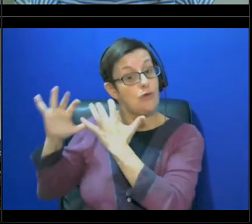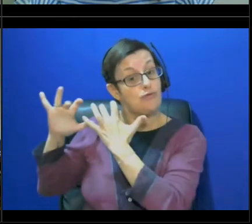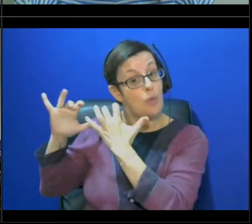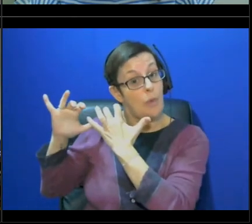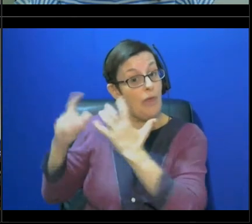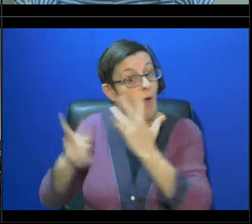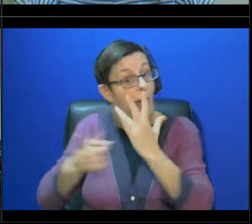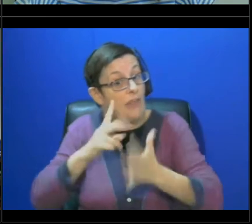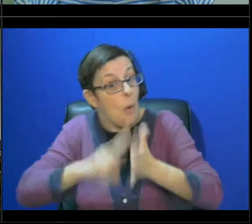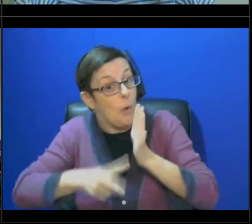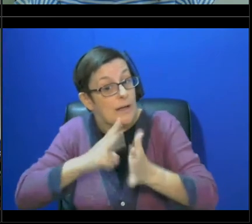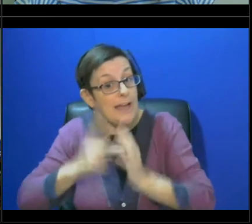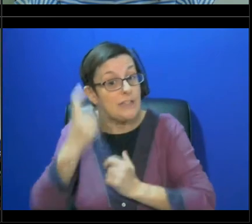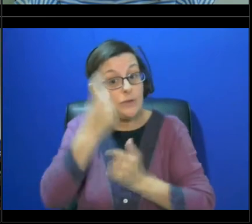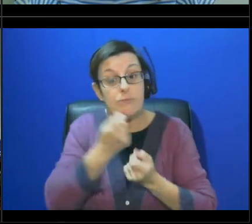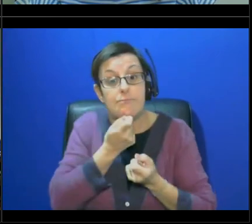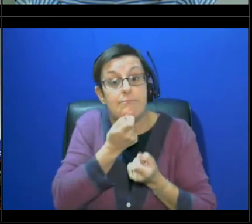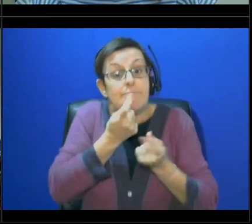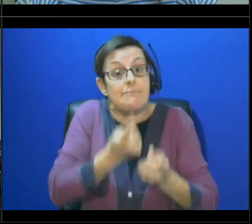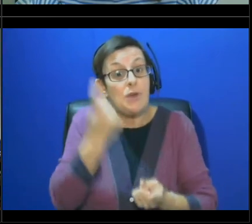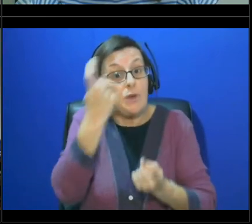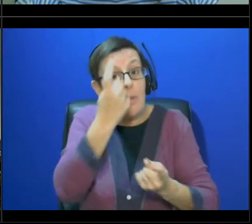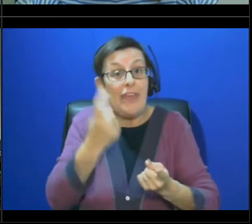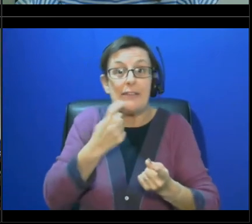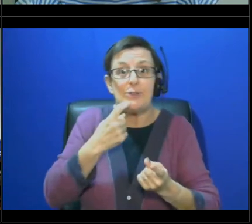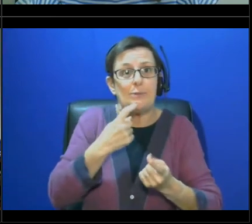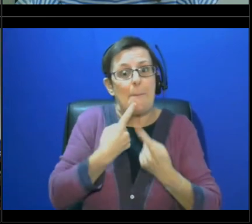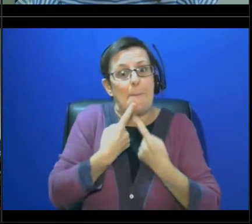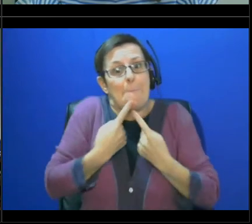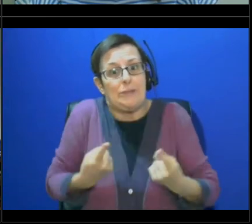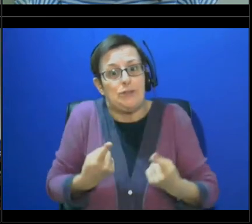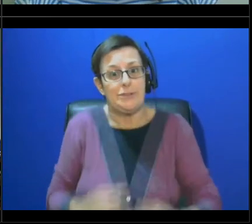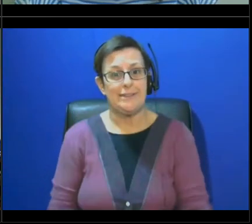other organisations you'd like to give a shout out to?